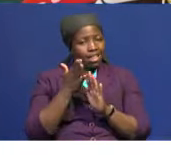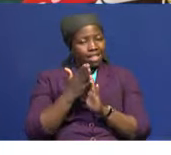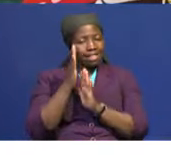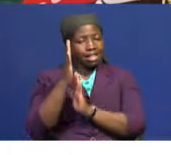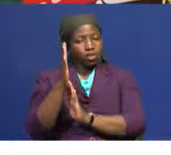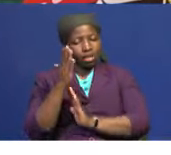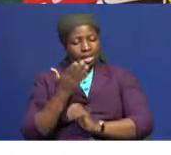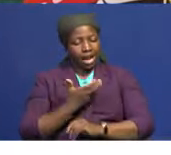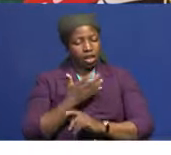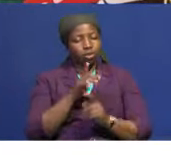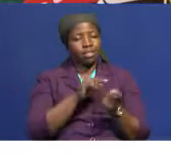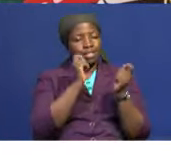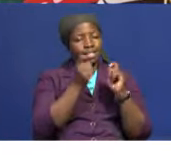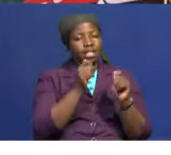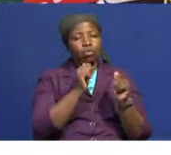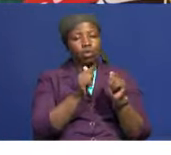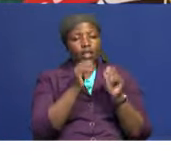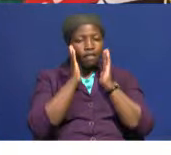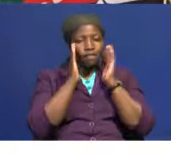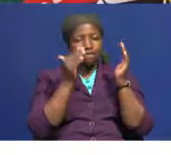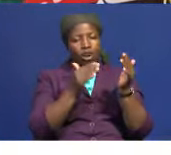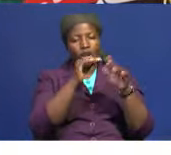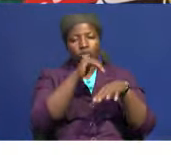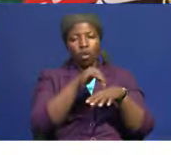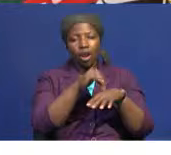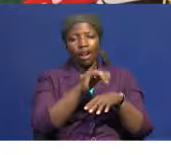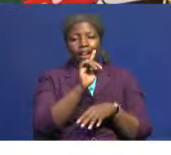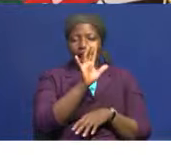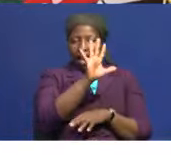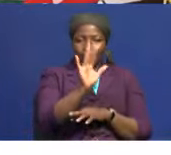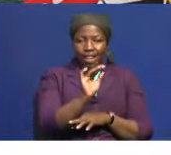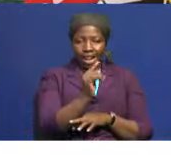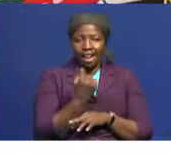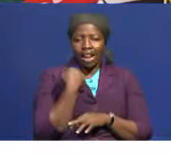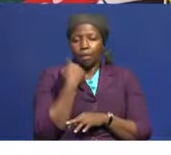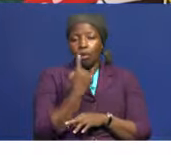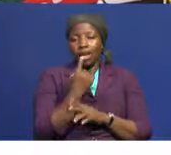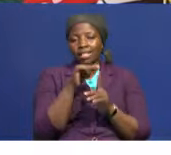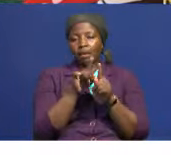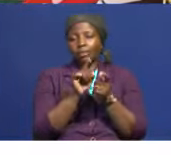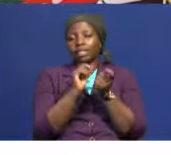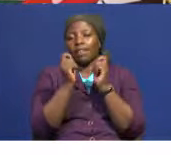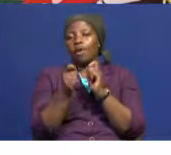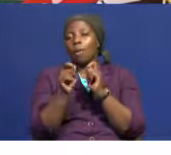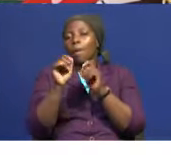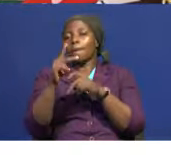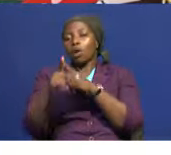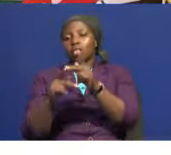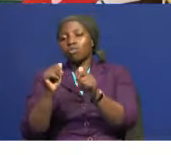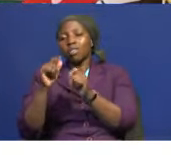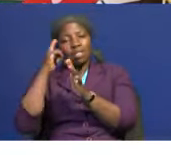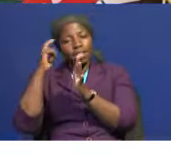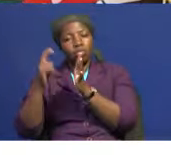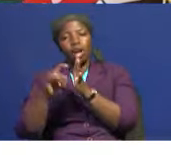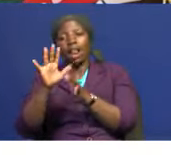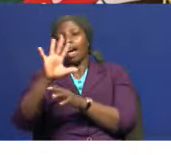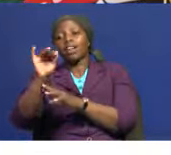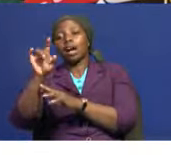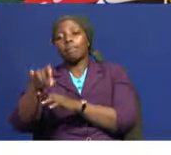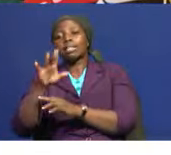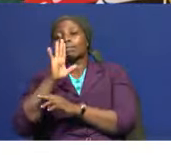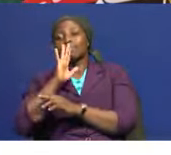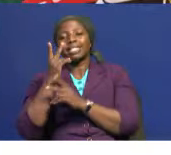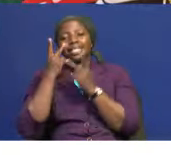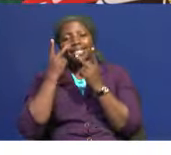Council reform that prioritizes Africa and a reform process that recognizes that Africa must be treated as